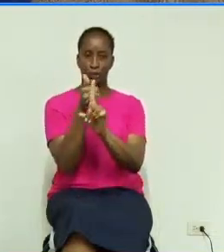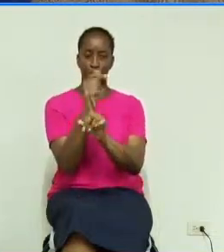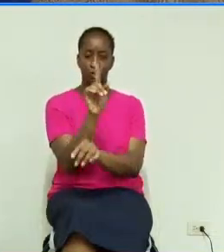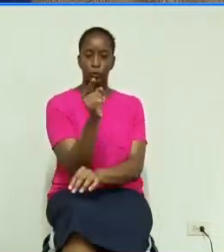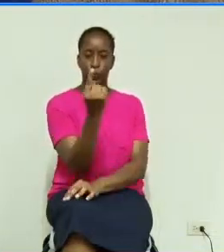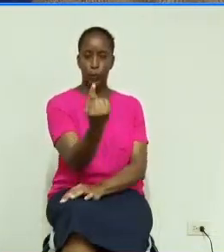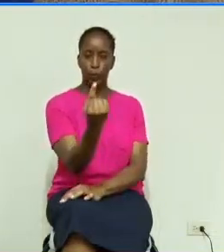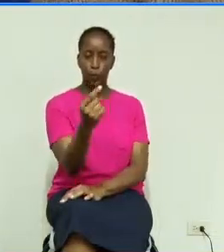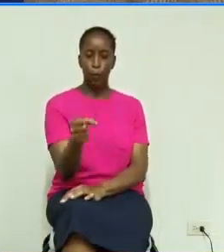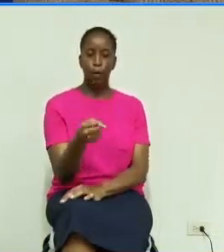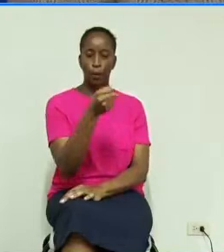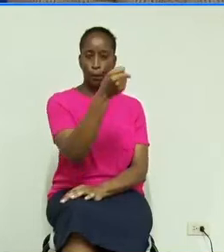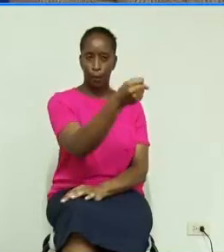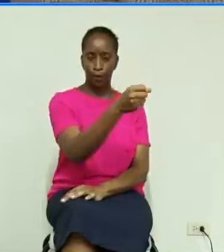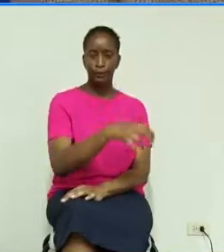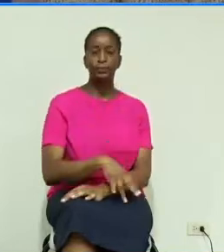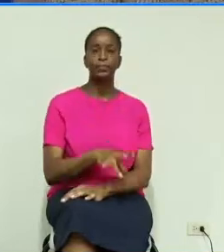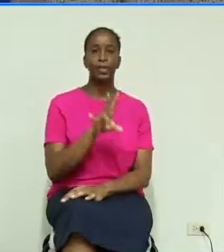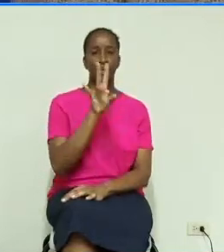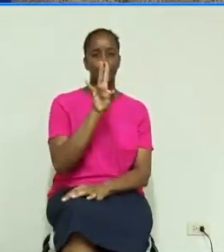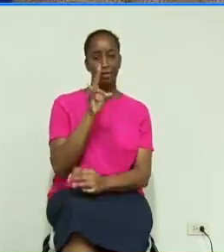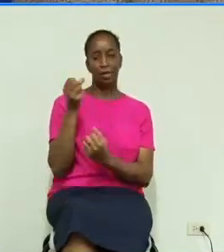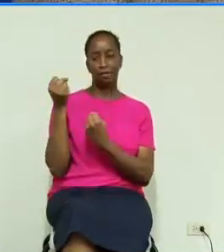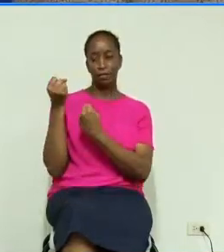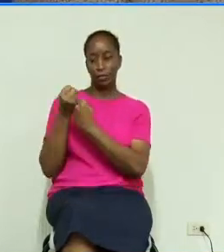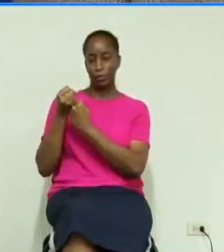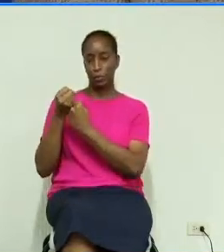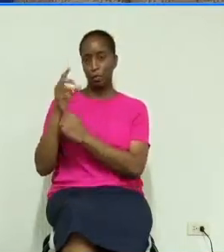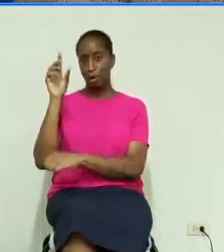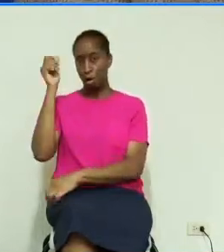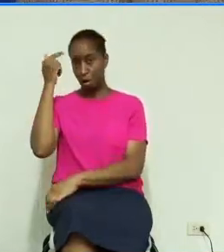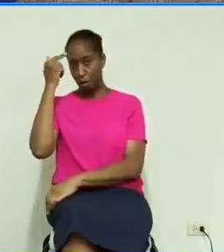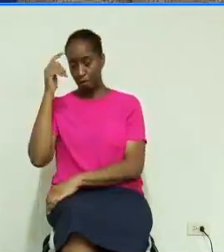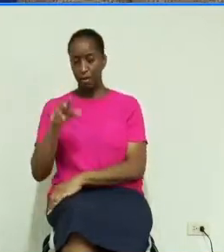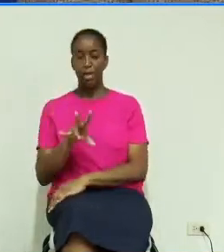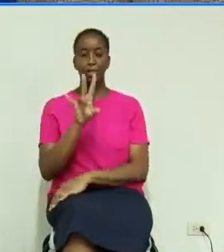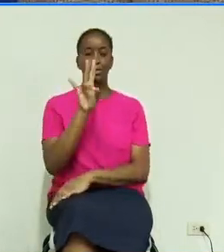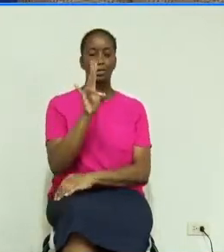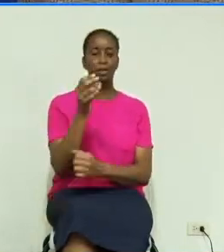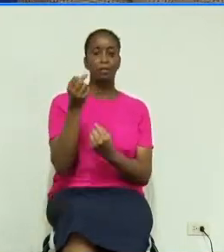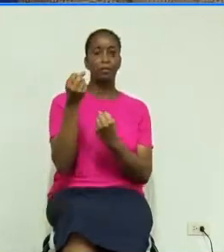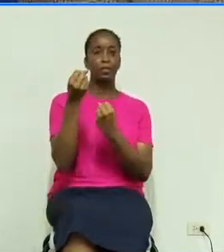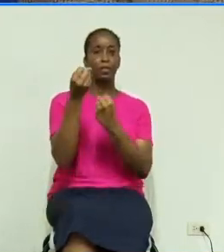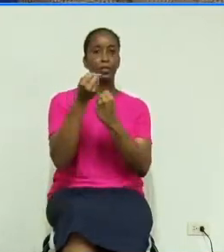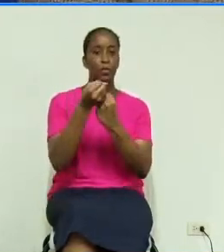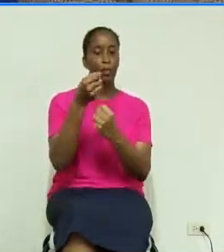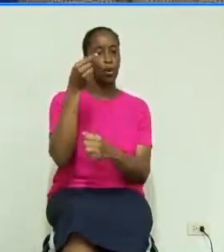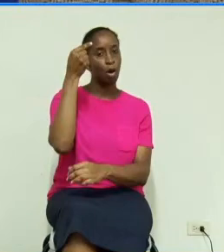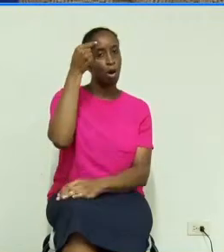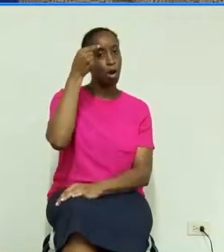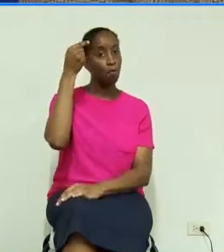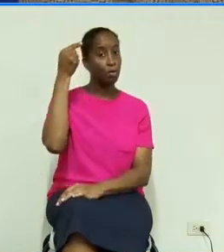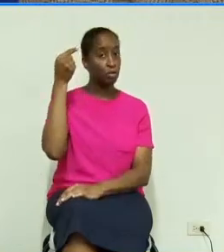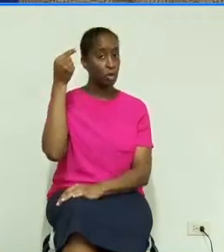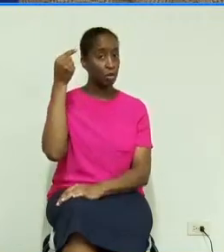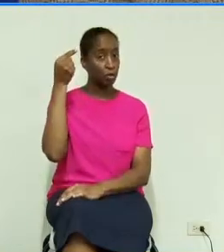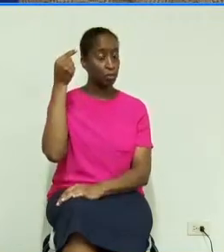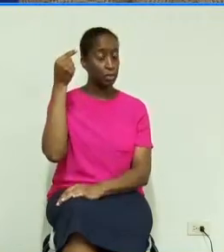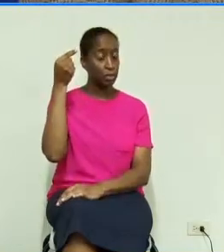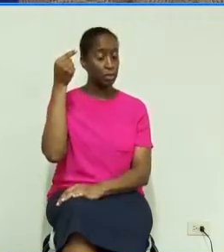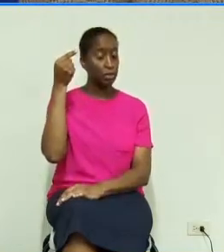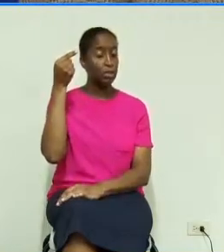the government's interests, 7 representing other interests which the Governor General deems